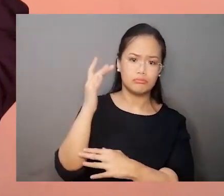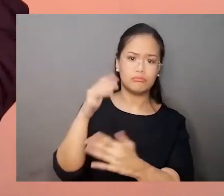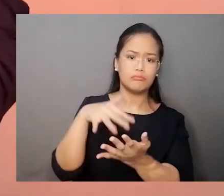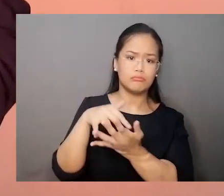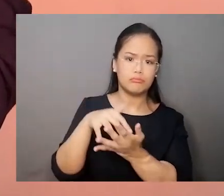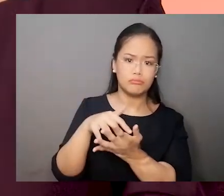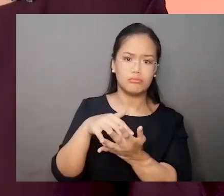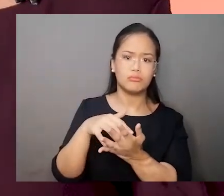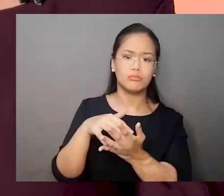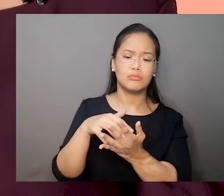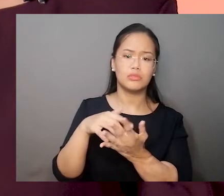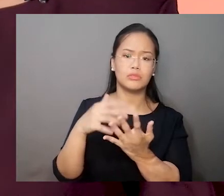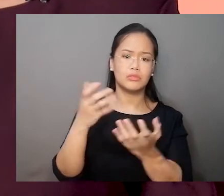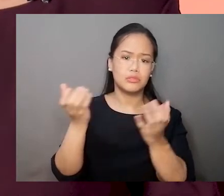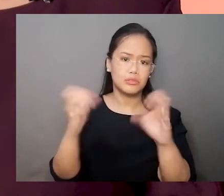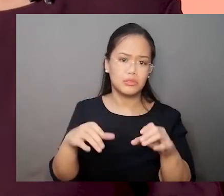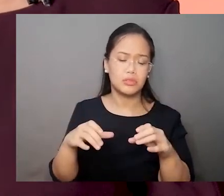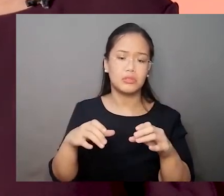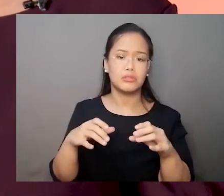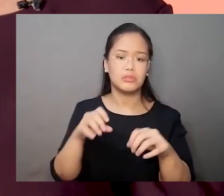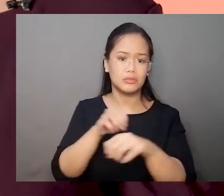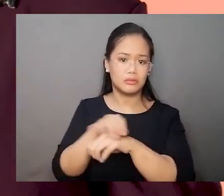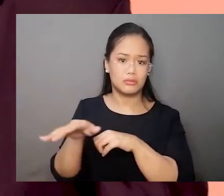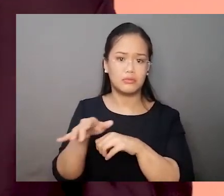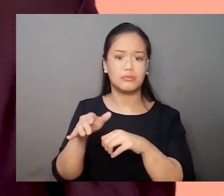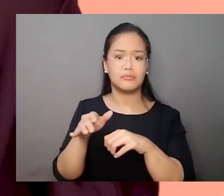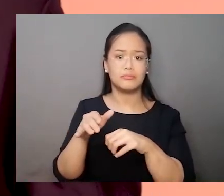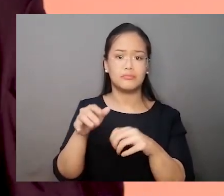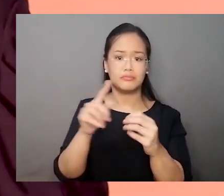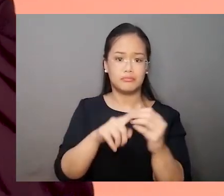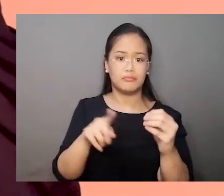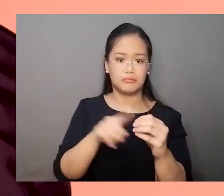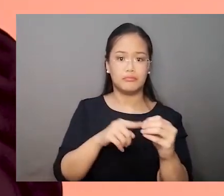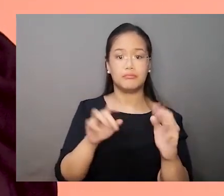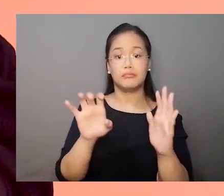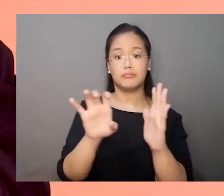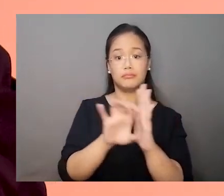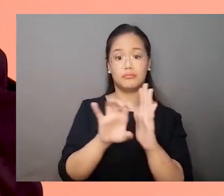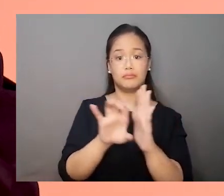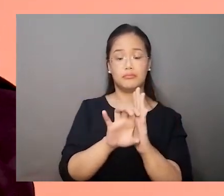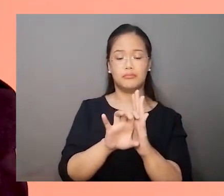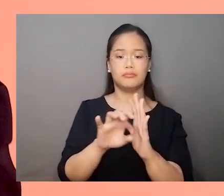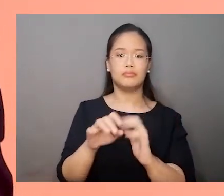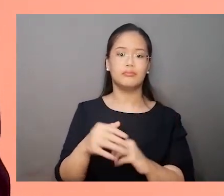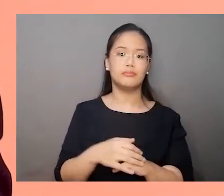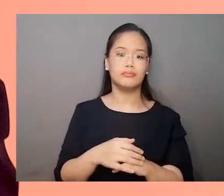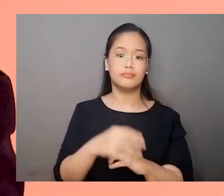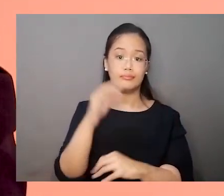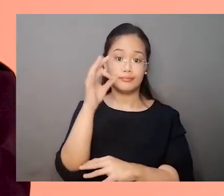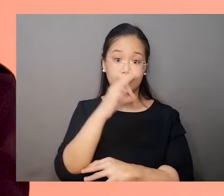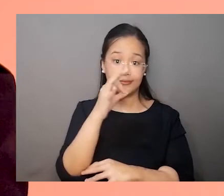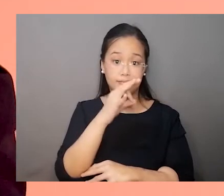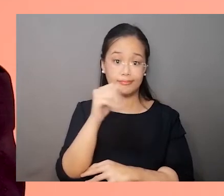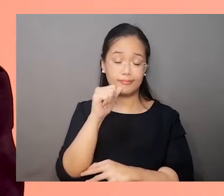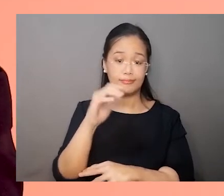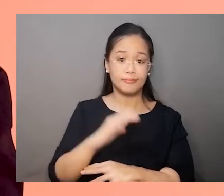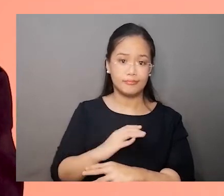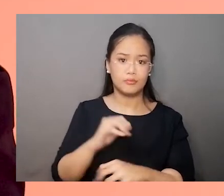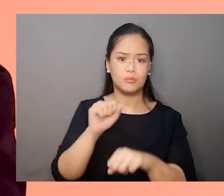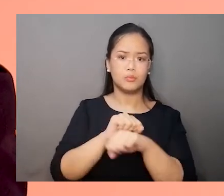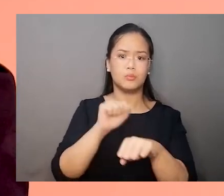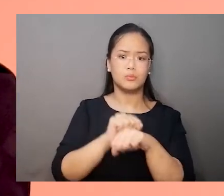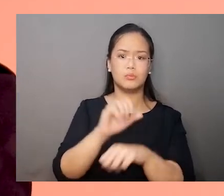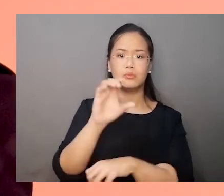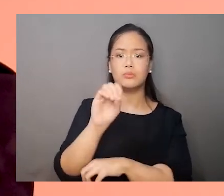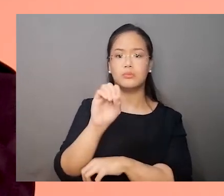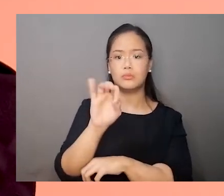discrimination. For instance, a Filipina working as a domestic worker abroad may suffer multiple